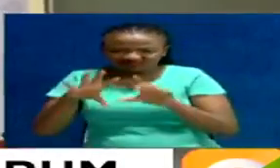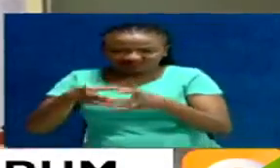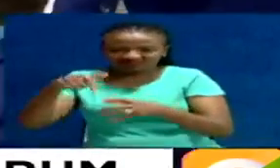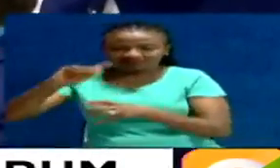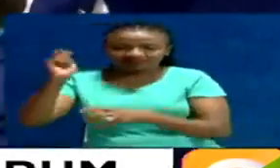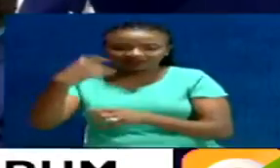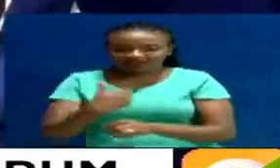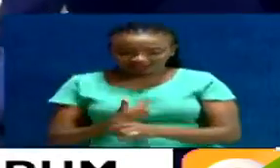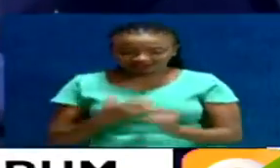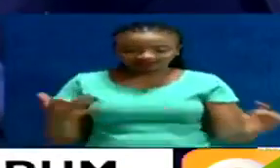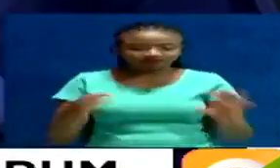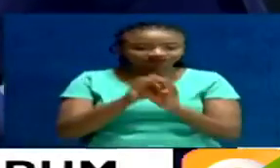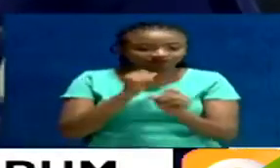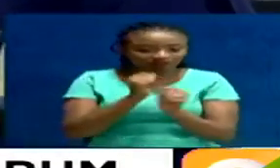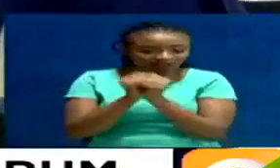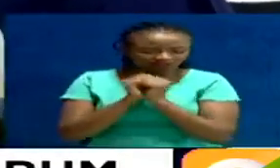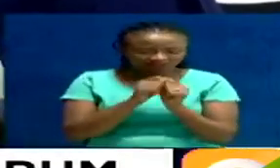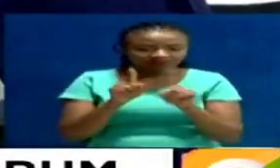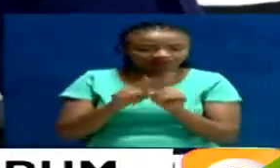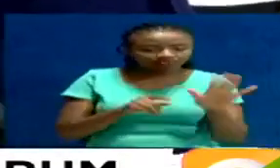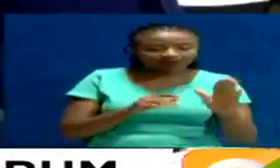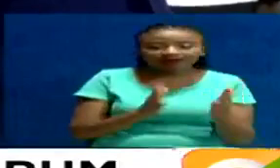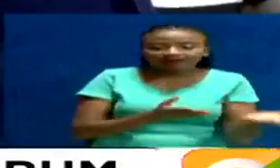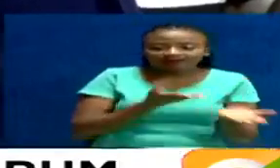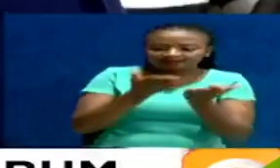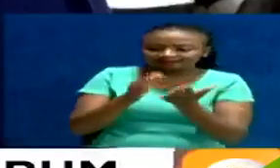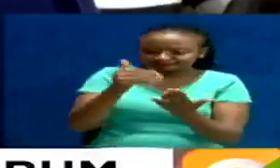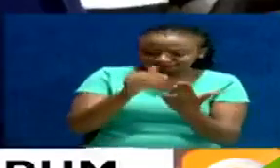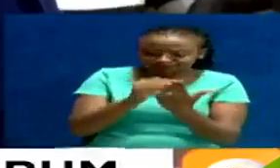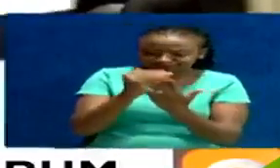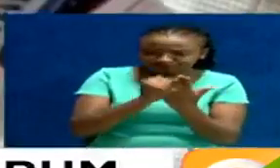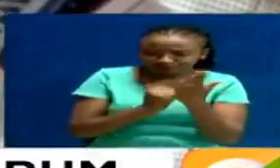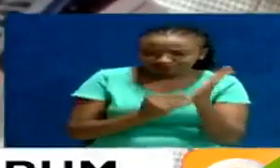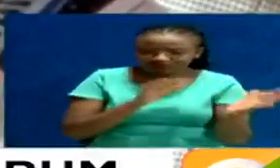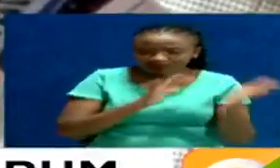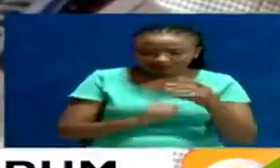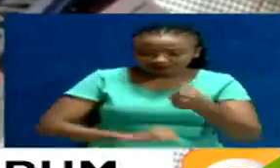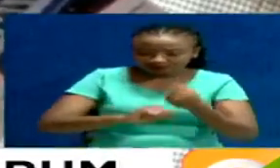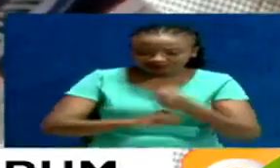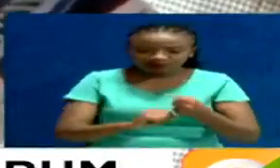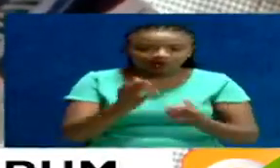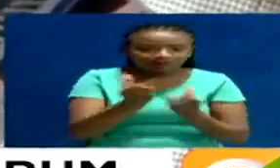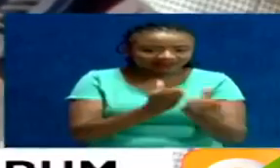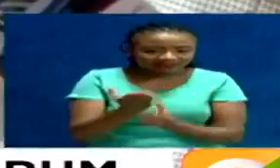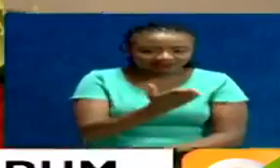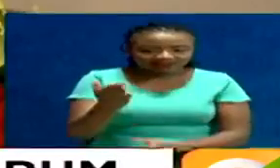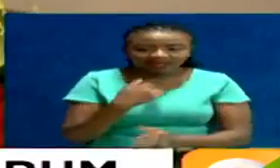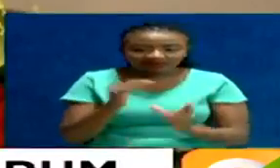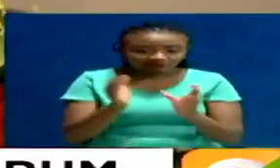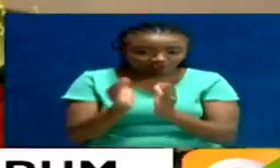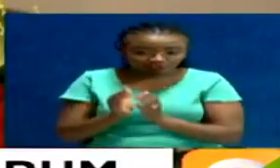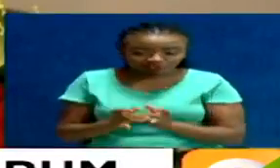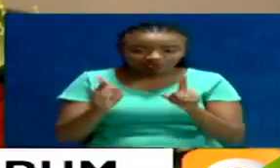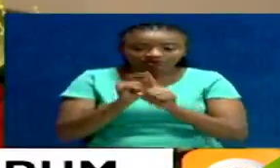GDP, Burundi also presented a strong case in its quest towards supporting small businesses, pitching energy and agribusiness sectors as